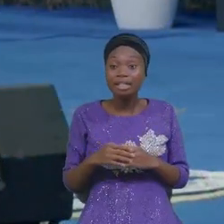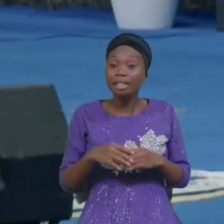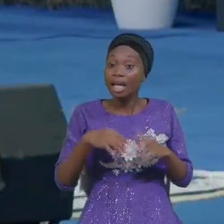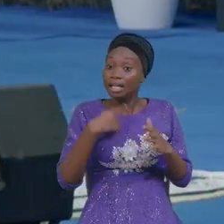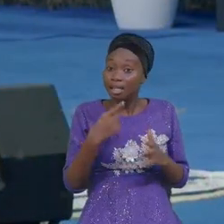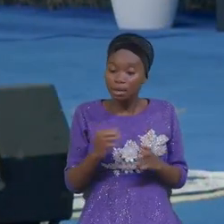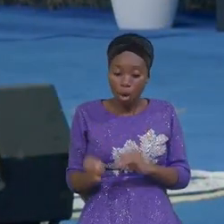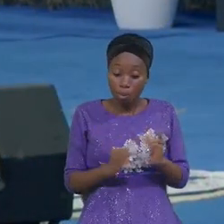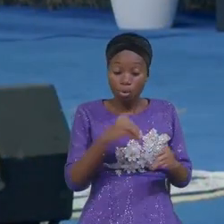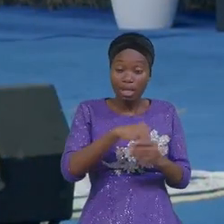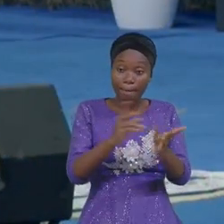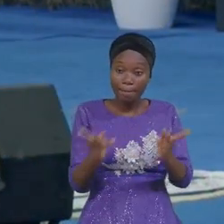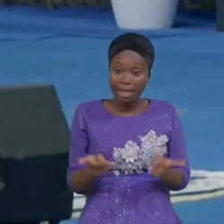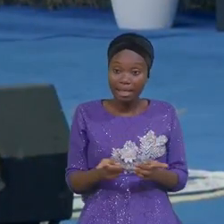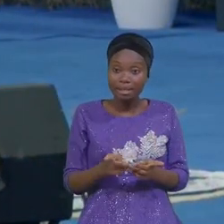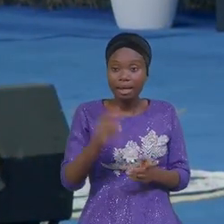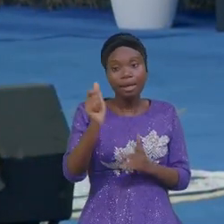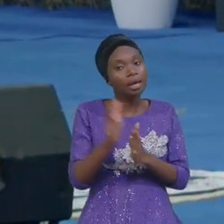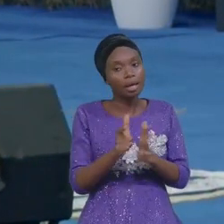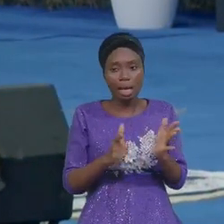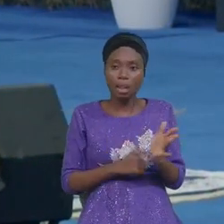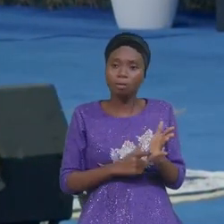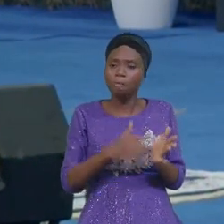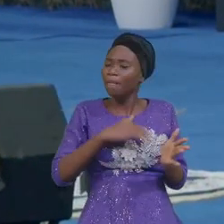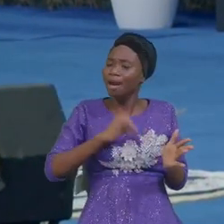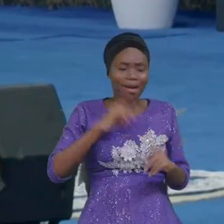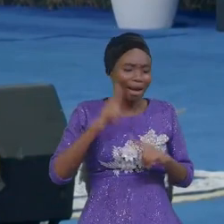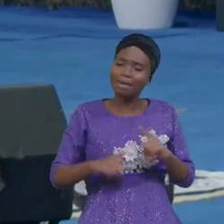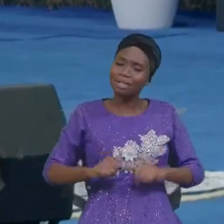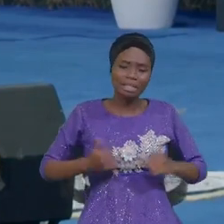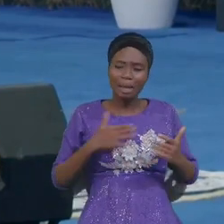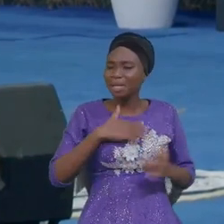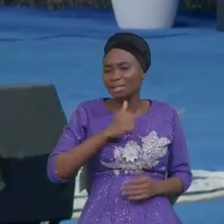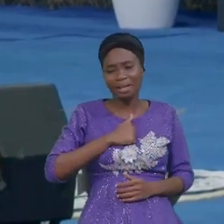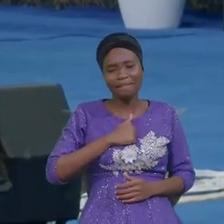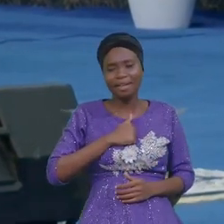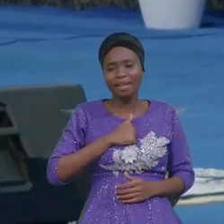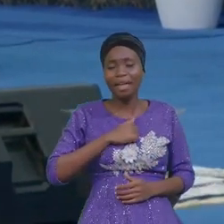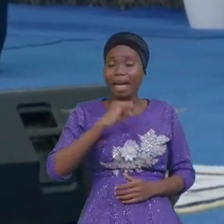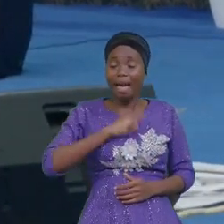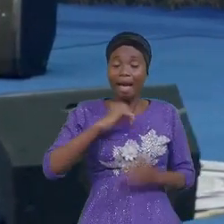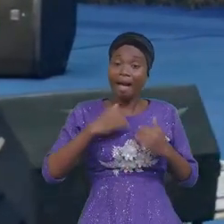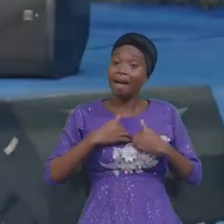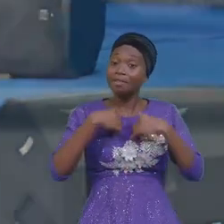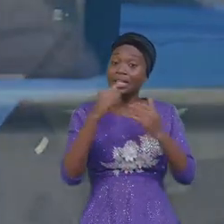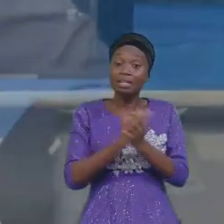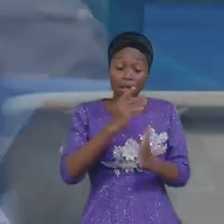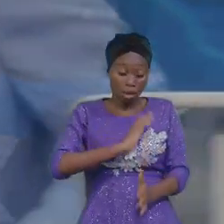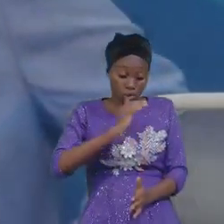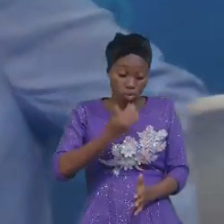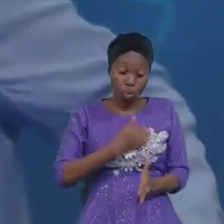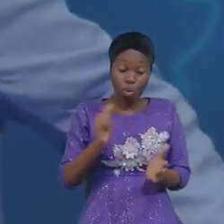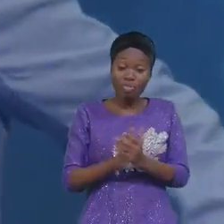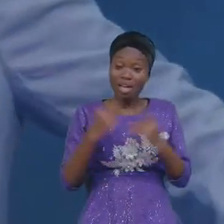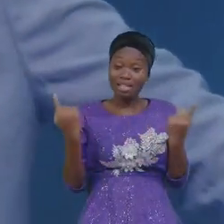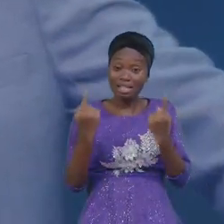in place a law, and I cannot deny myself. I have said, the soul that sinneth,